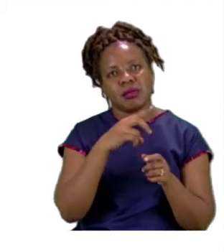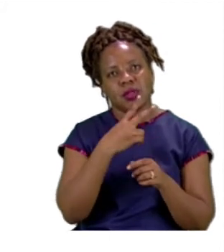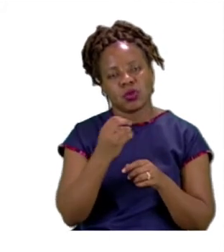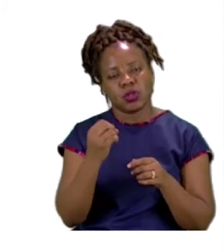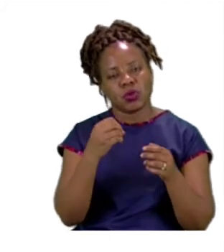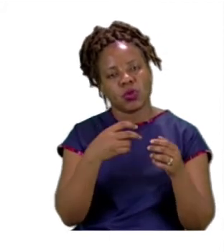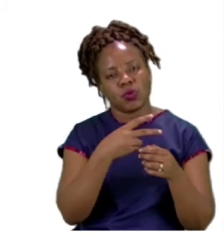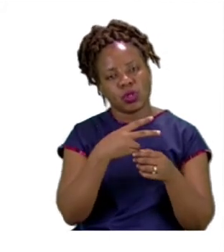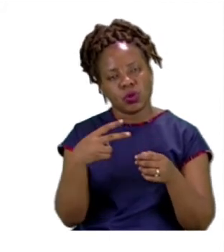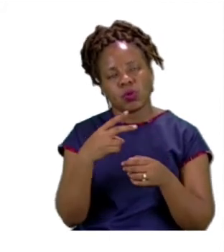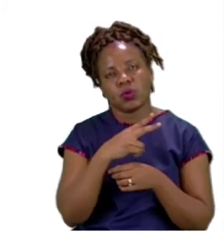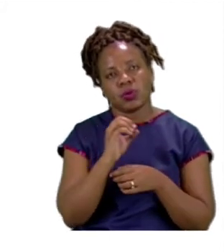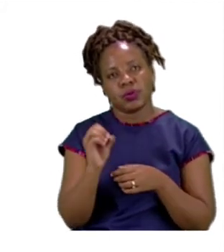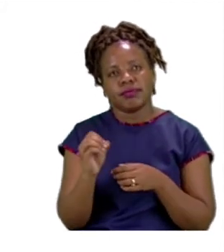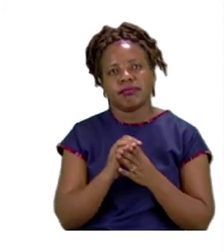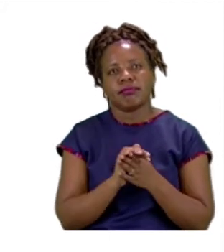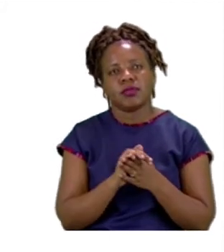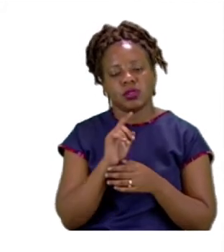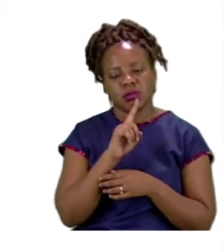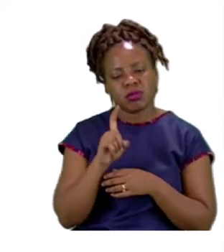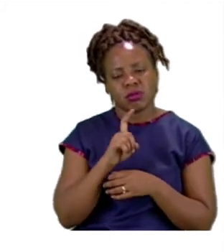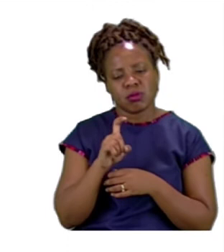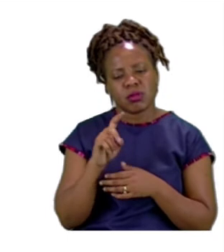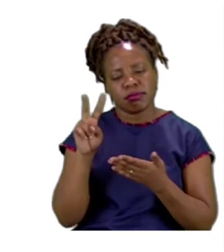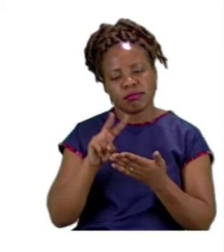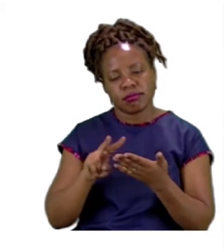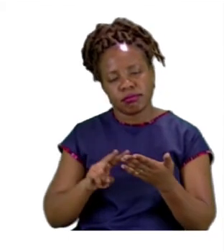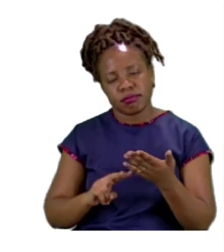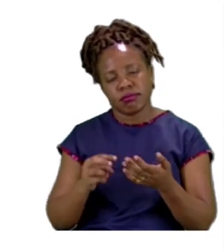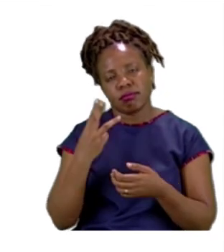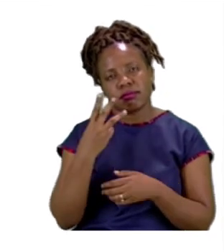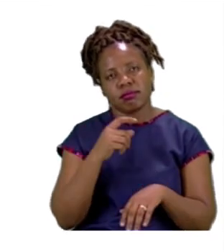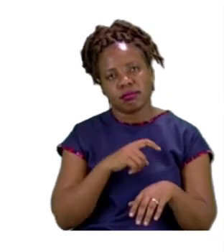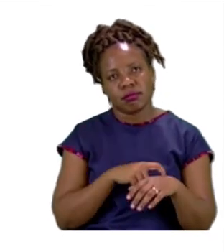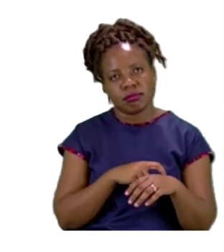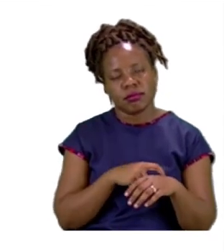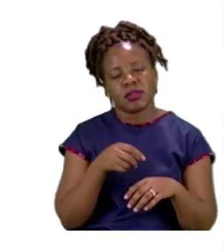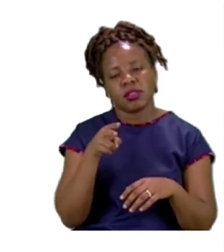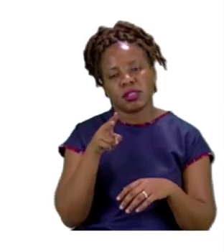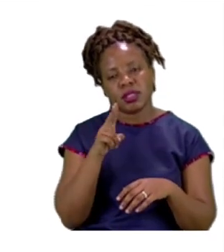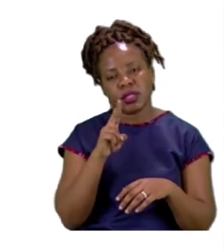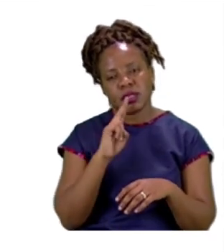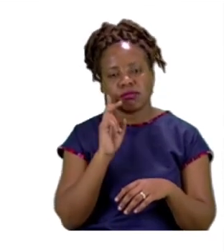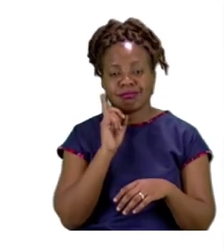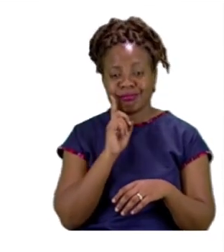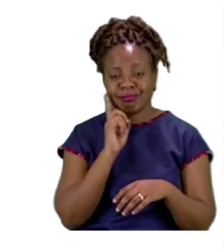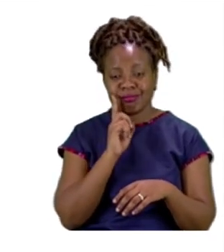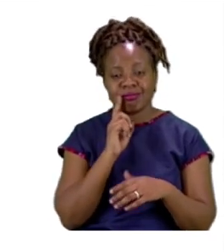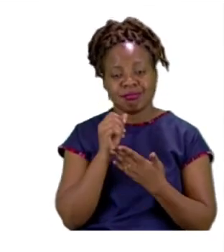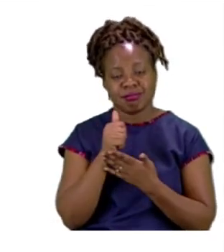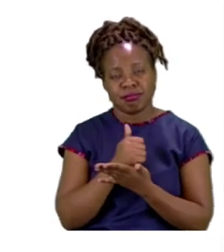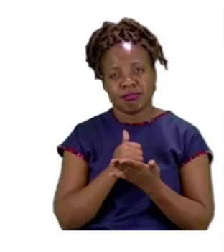3 times, add and subtract carefully, and if you don't understand, you can always ask